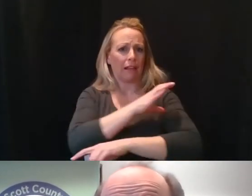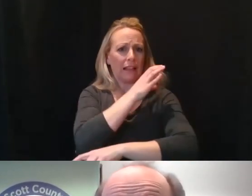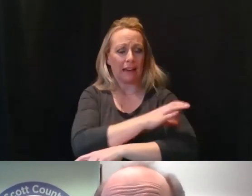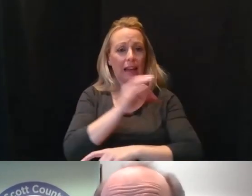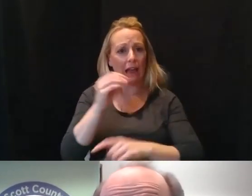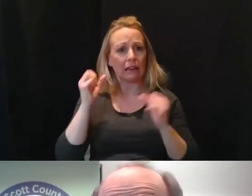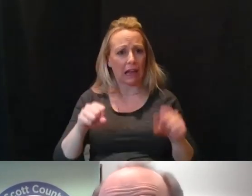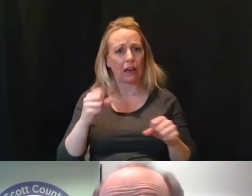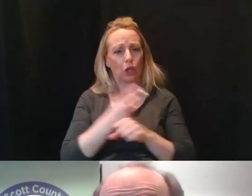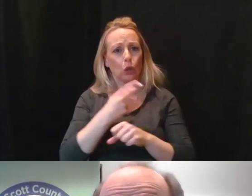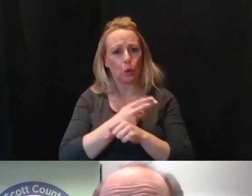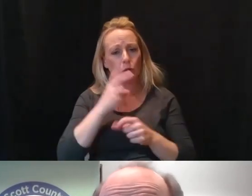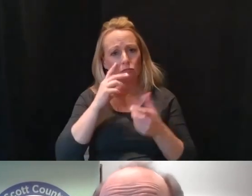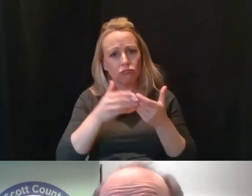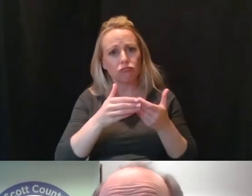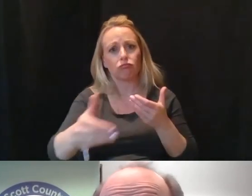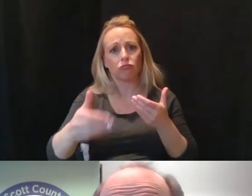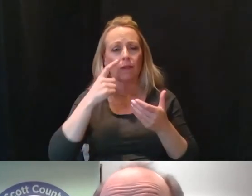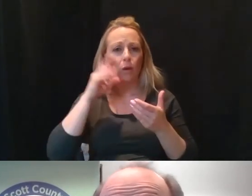for vaccination in future phases.